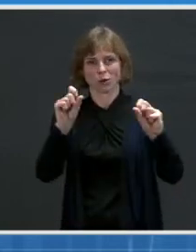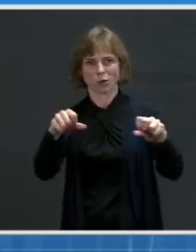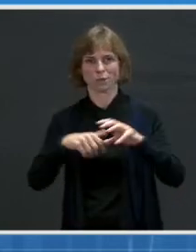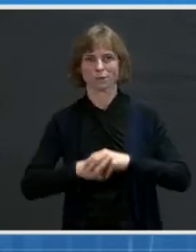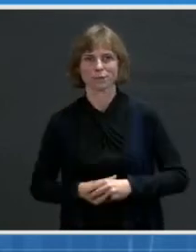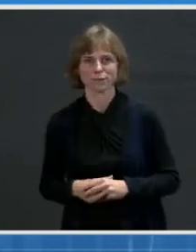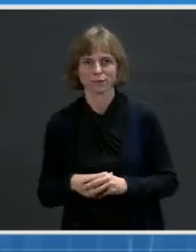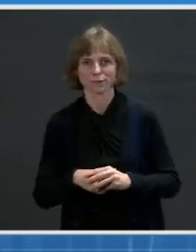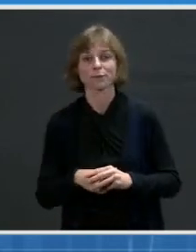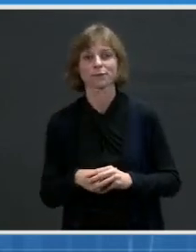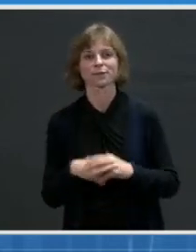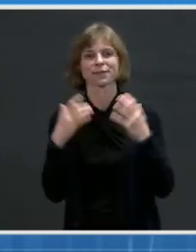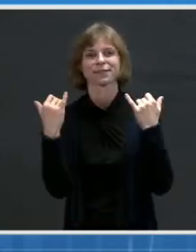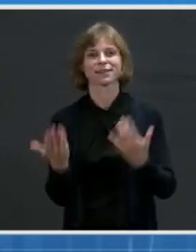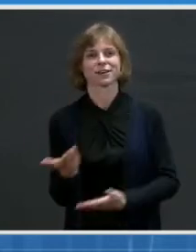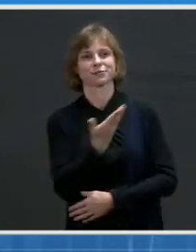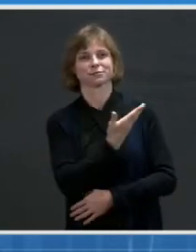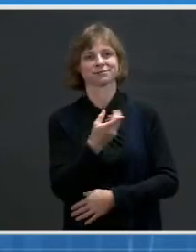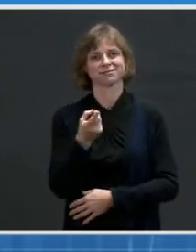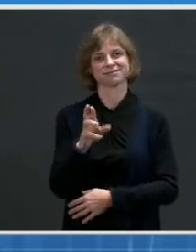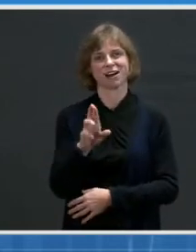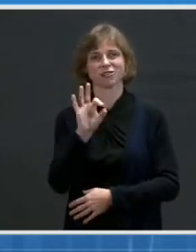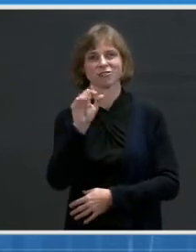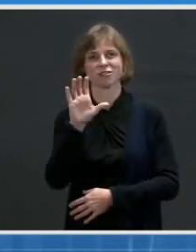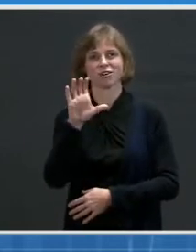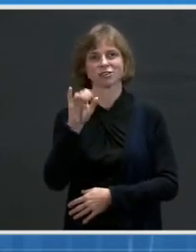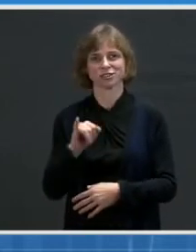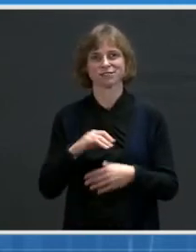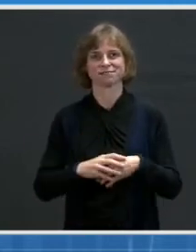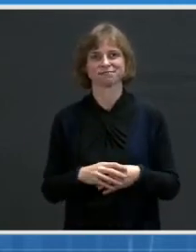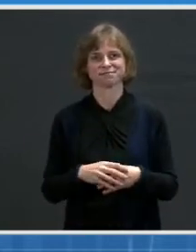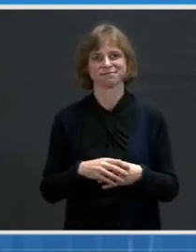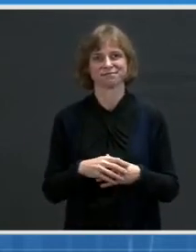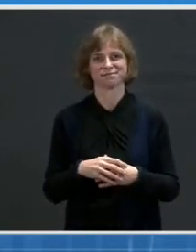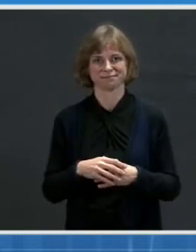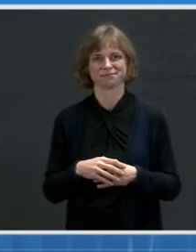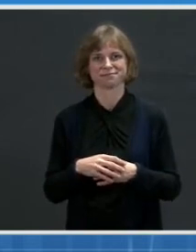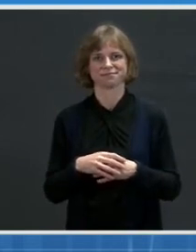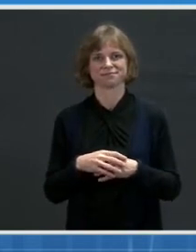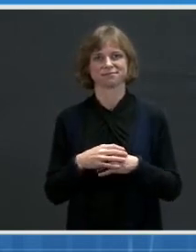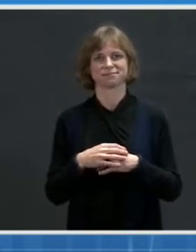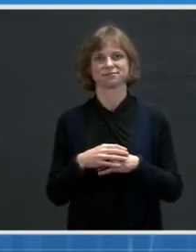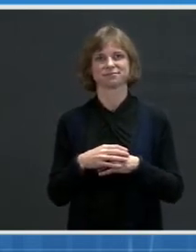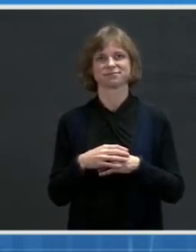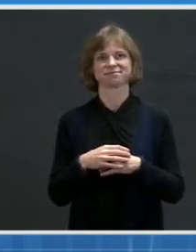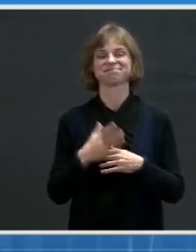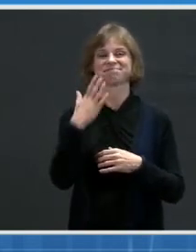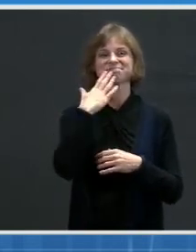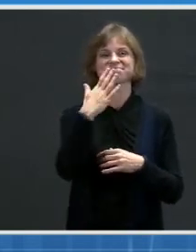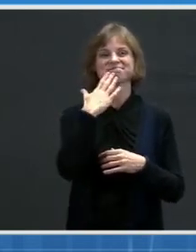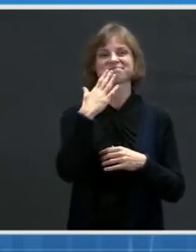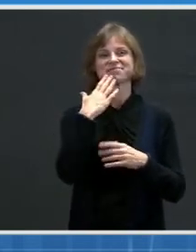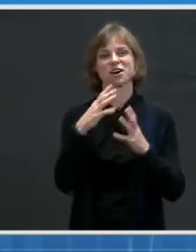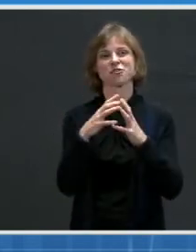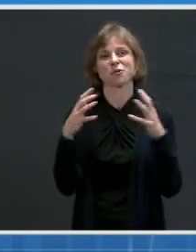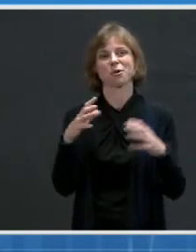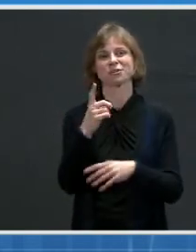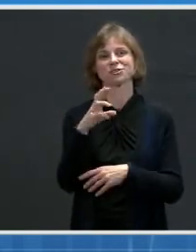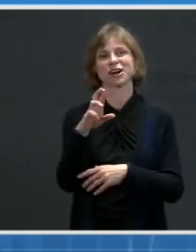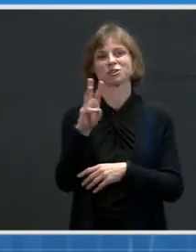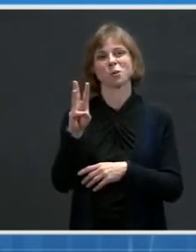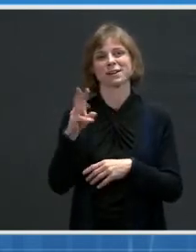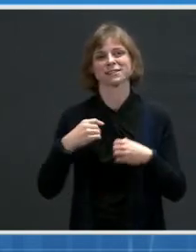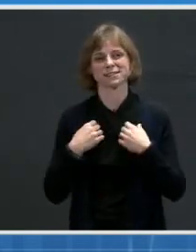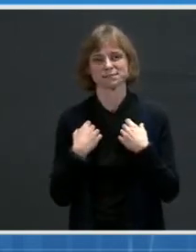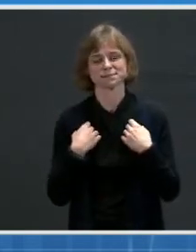available to you. And now I will turn it over to Dr. Fauci. I look forward to your questions. Dr. Fauci? Thank you very much, Dr. Walensky. I'm going to